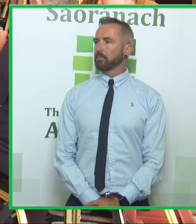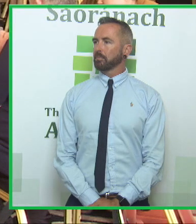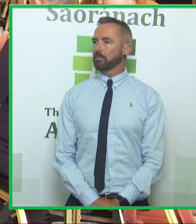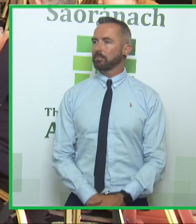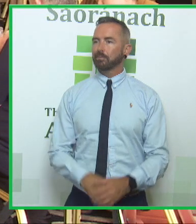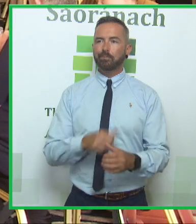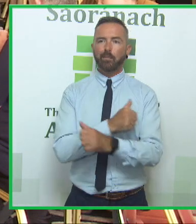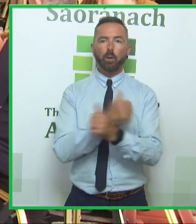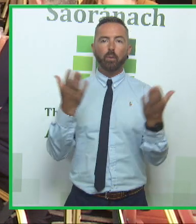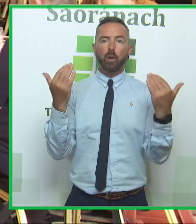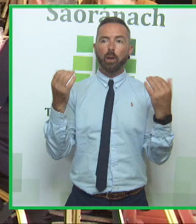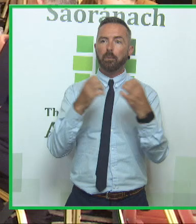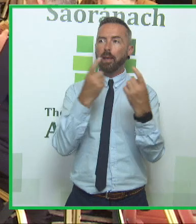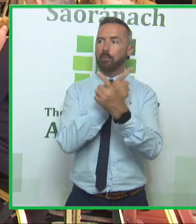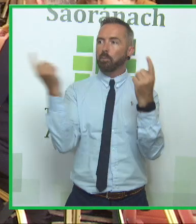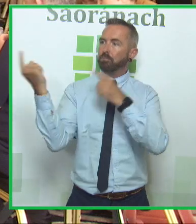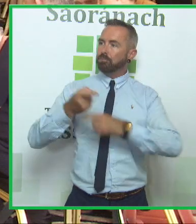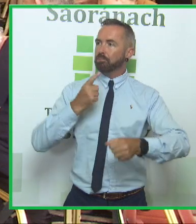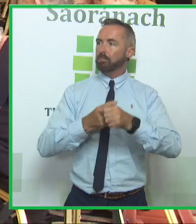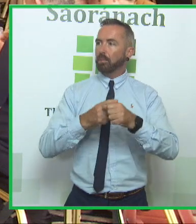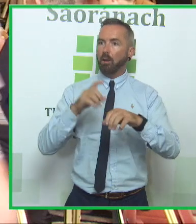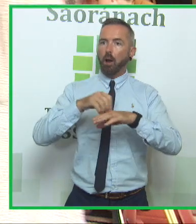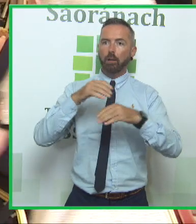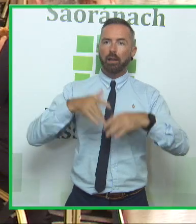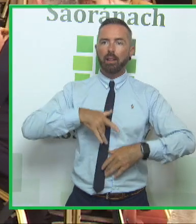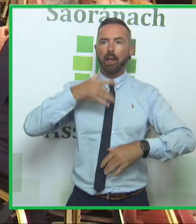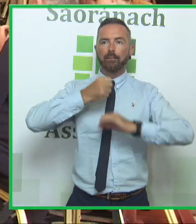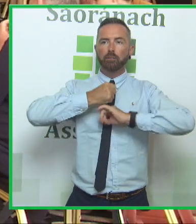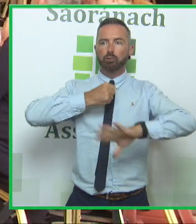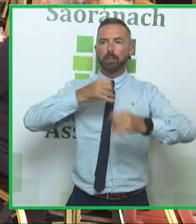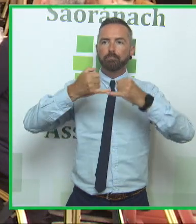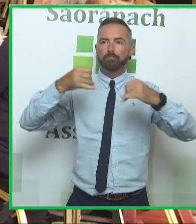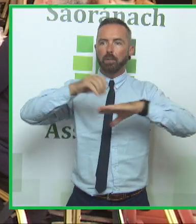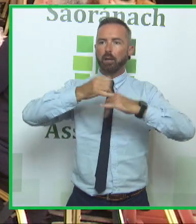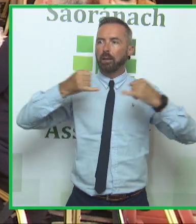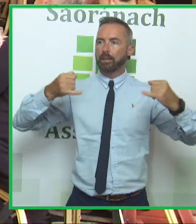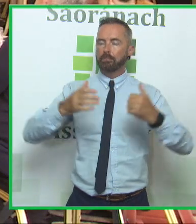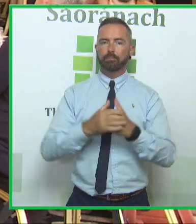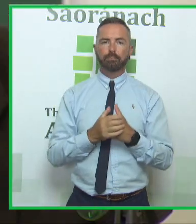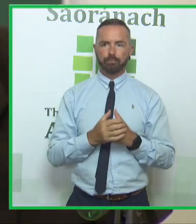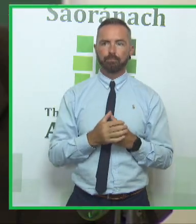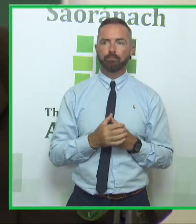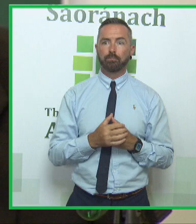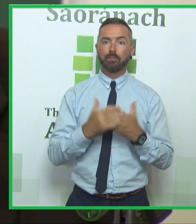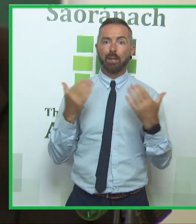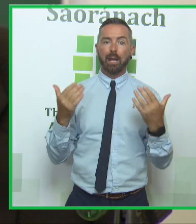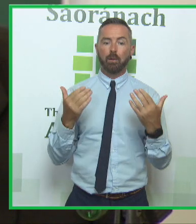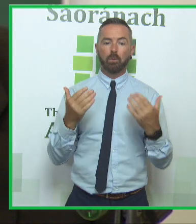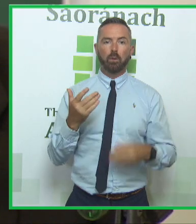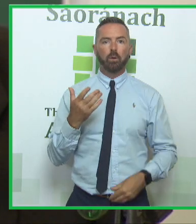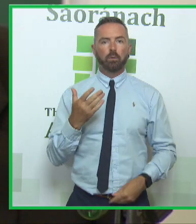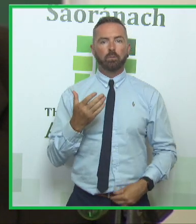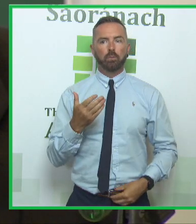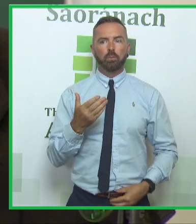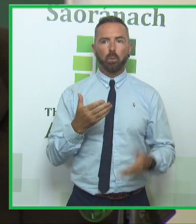Okay, welcome back everybody, and we're now fully back on air, live streamed. Again, we are now in a session which is dedicated to the whole area